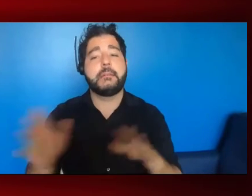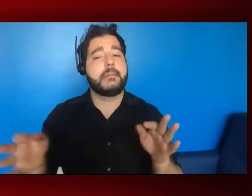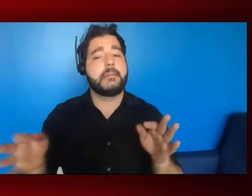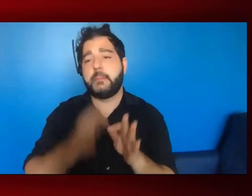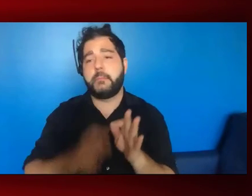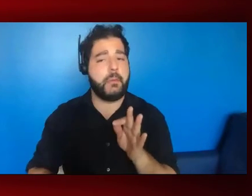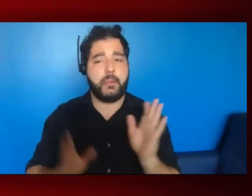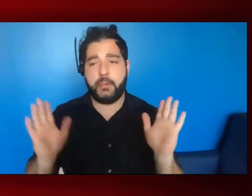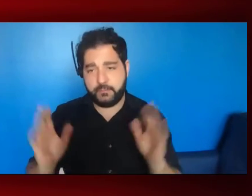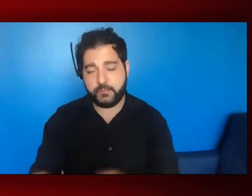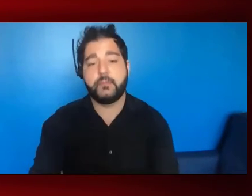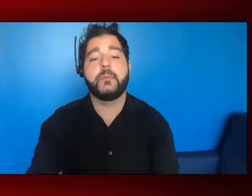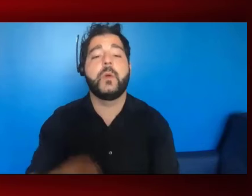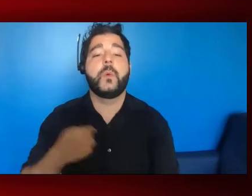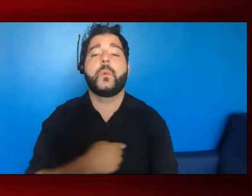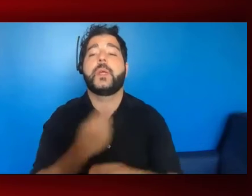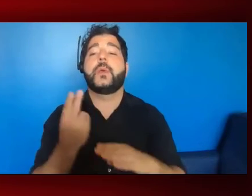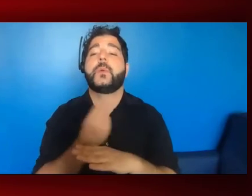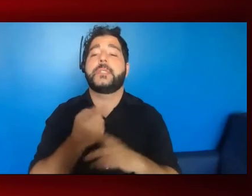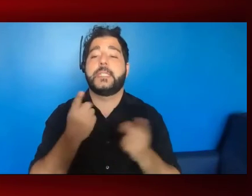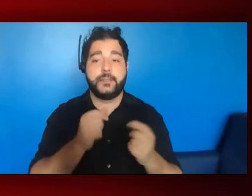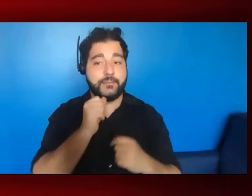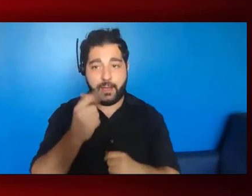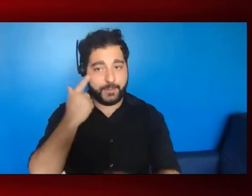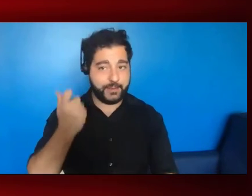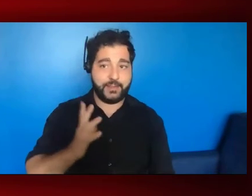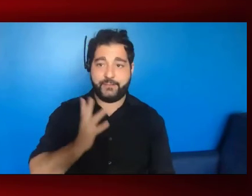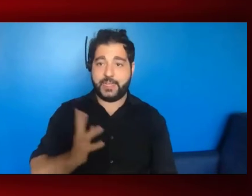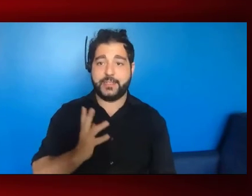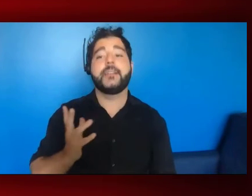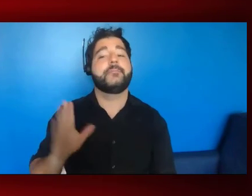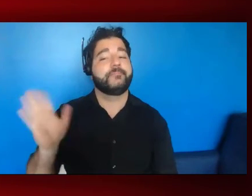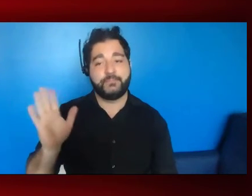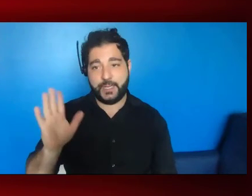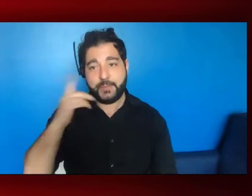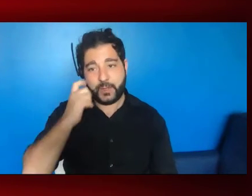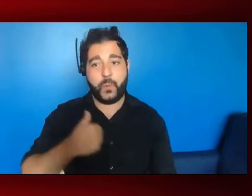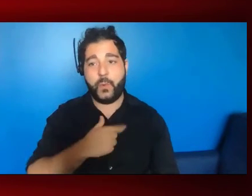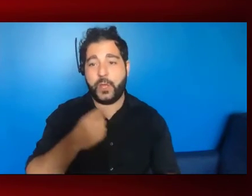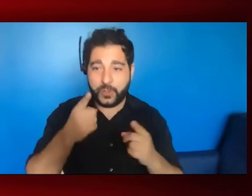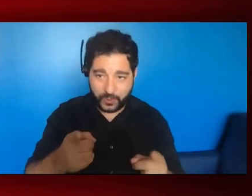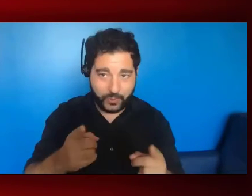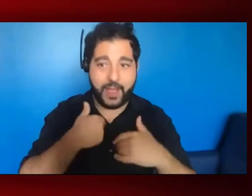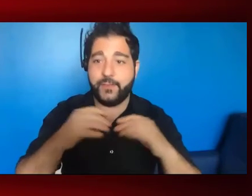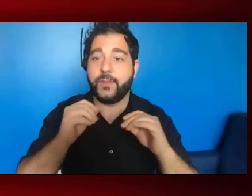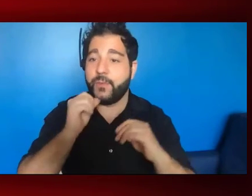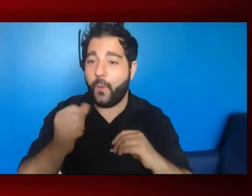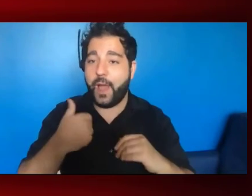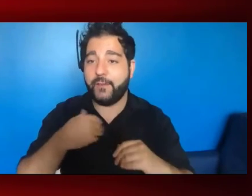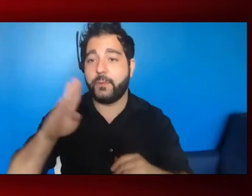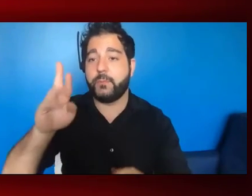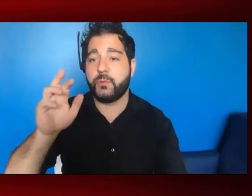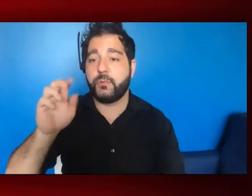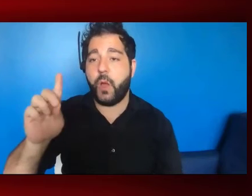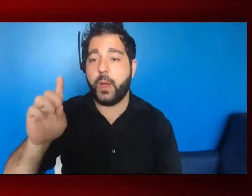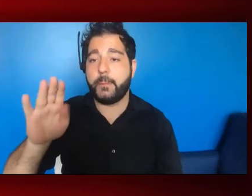platform. We use it not because it's fancy, but because we want folks who don't have broadband to be talking with